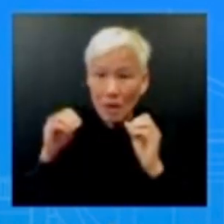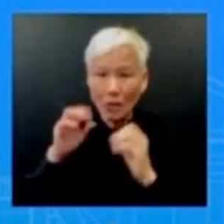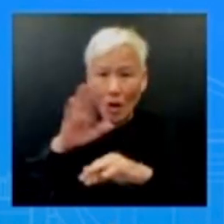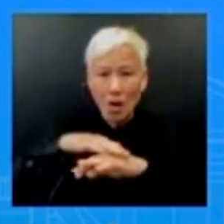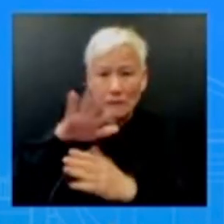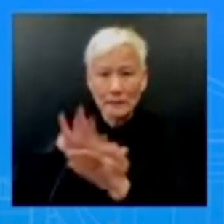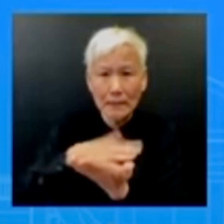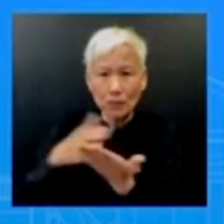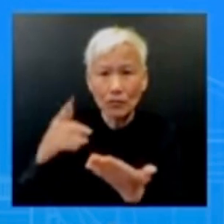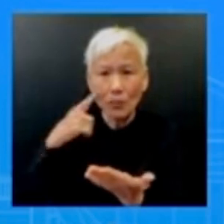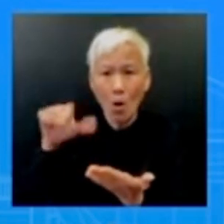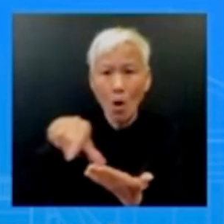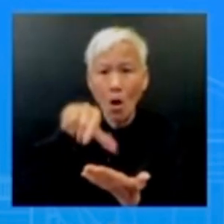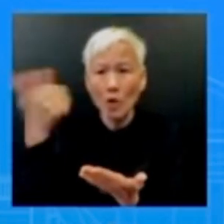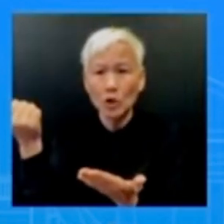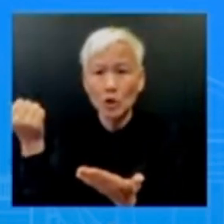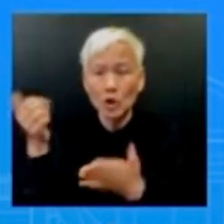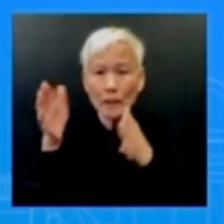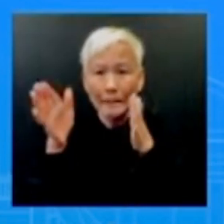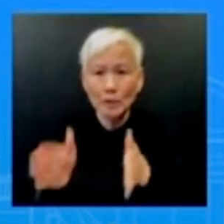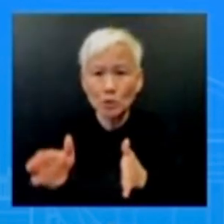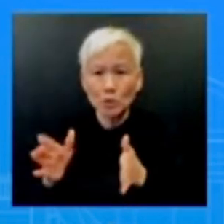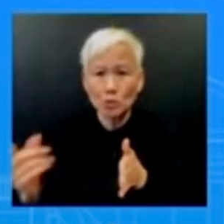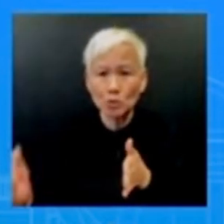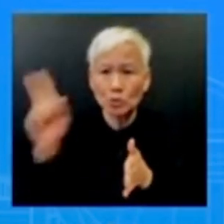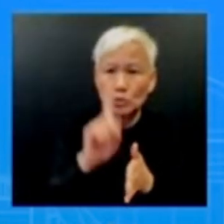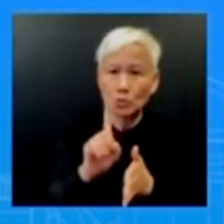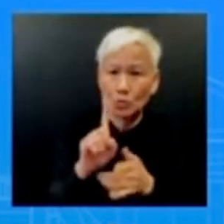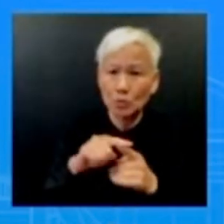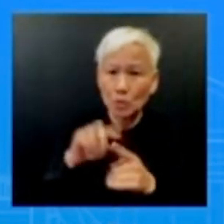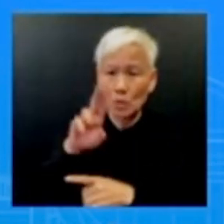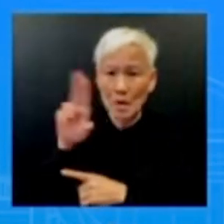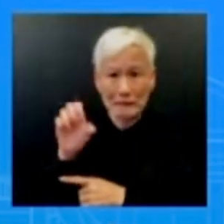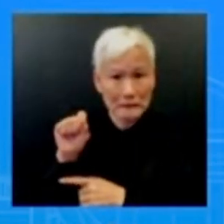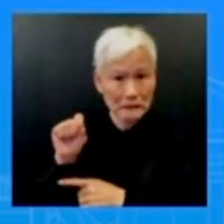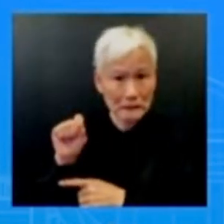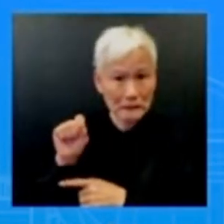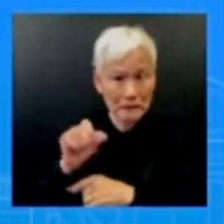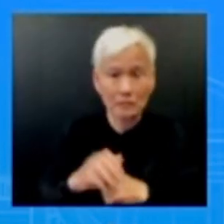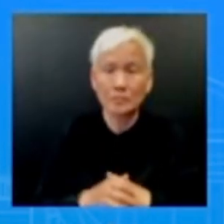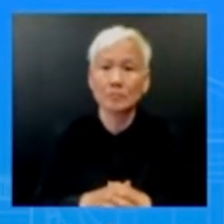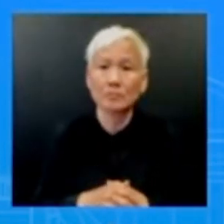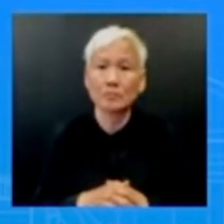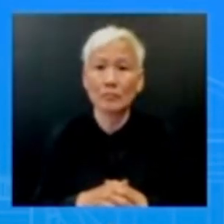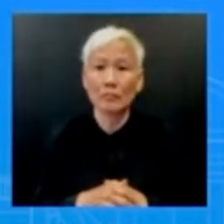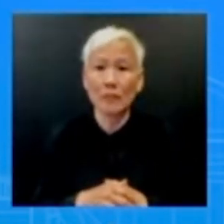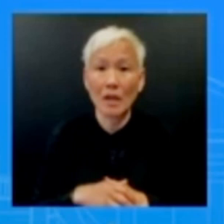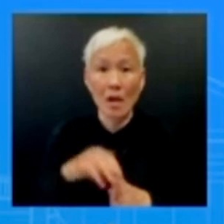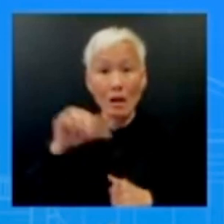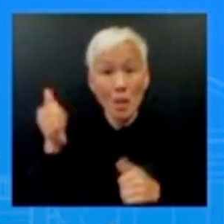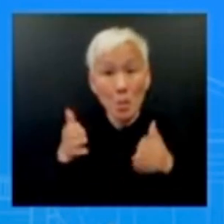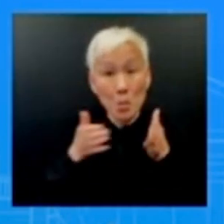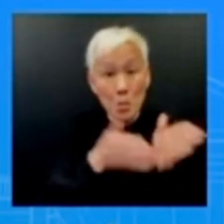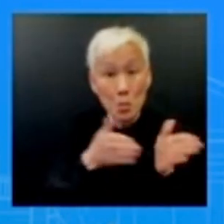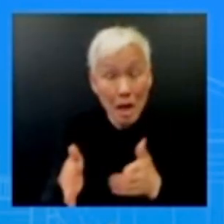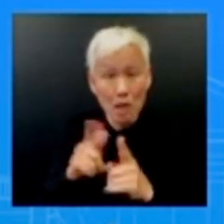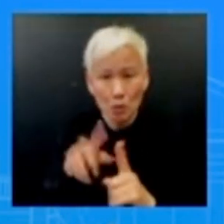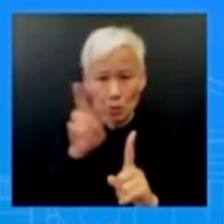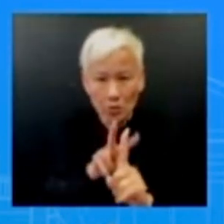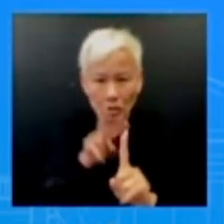that. And more broadly on the Russia question, is there another way to look at President